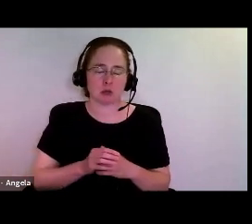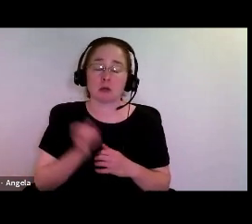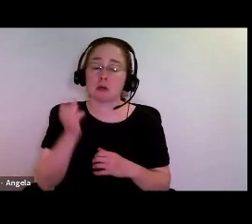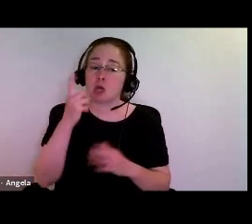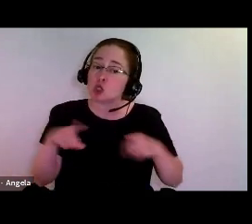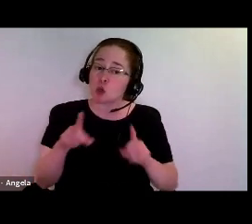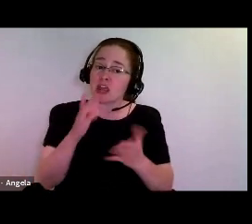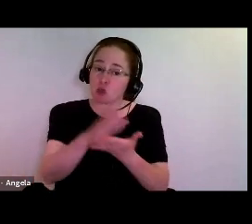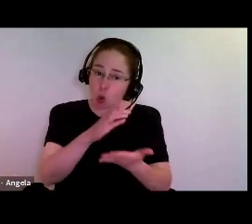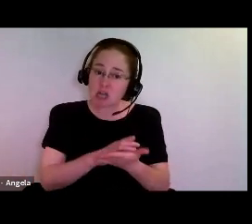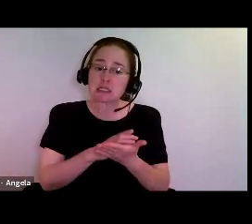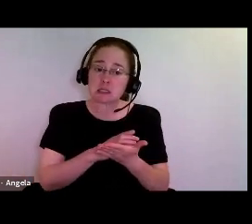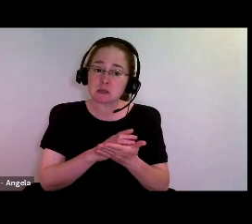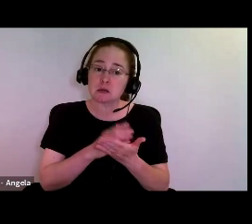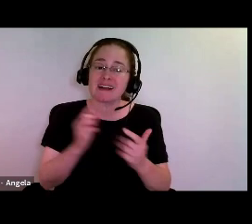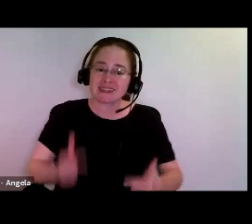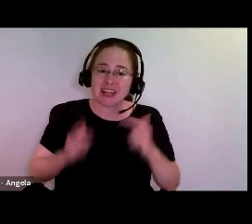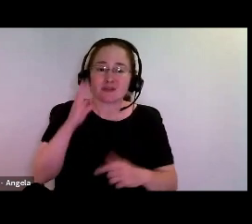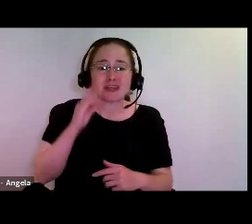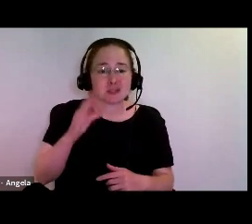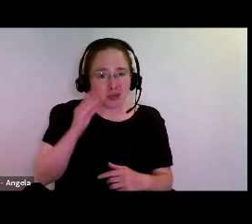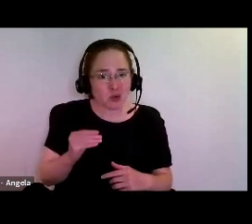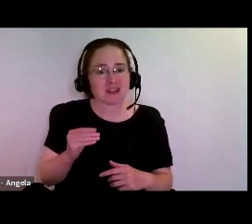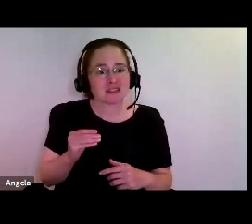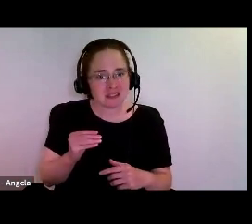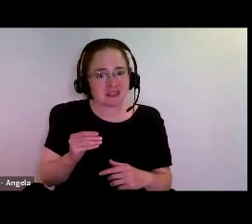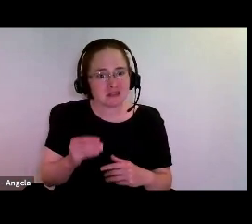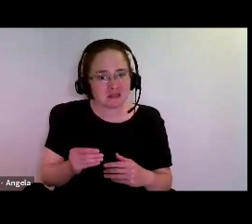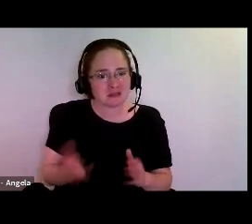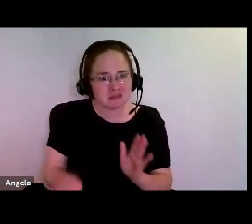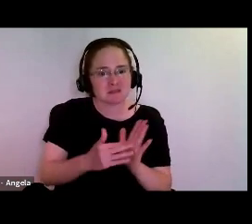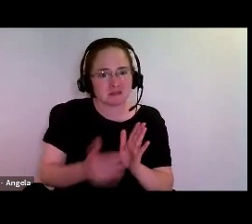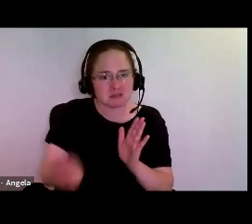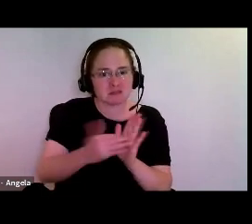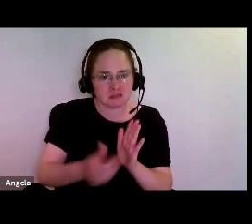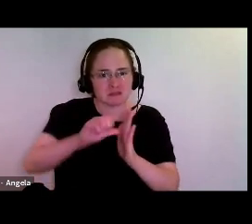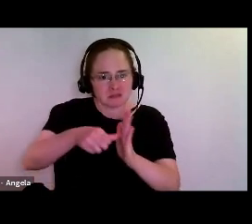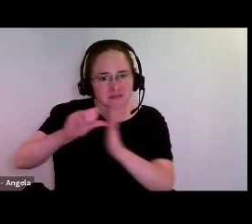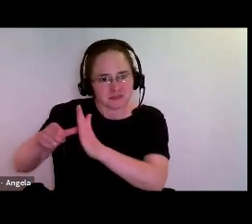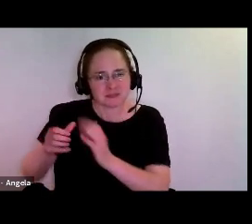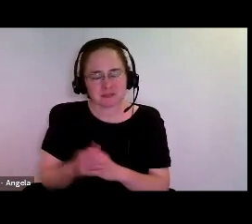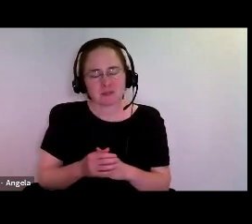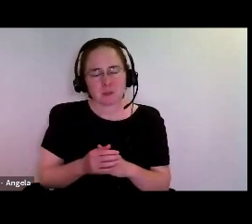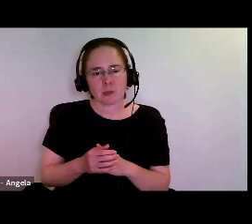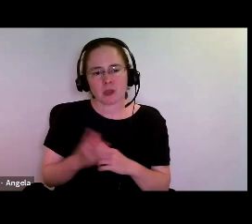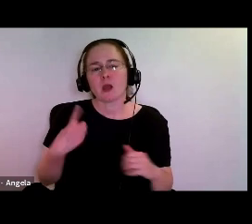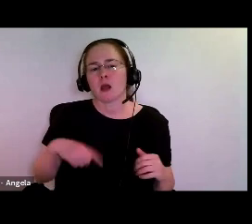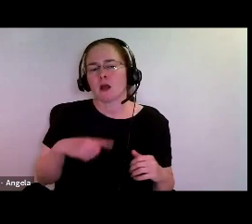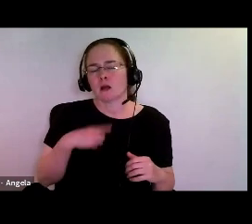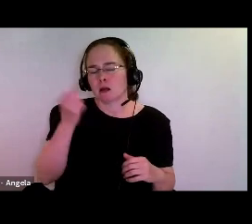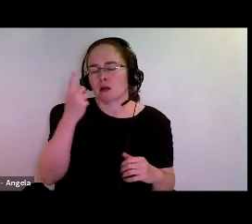the courses, the lived experience is sprinkled in. What we know is that people